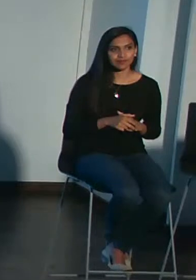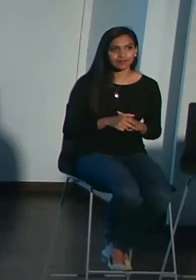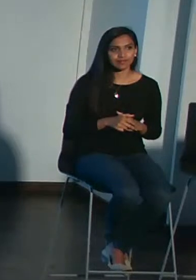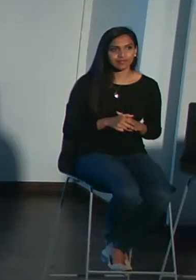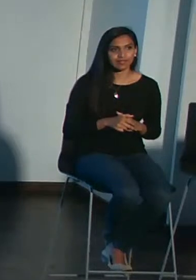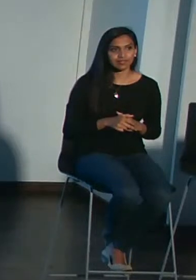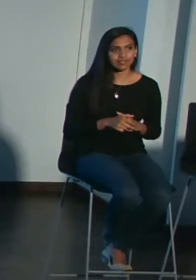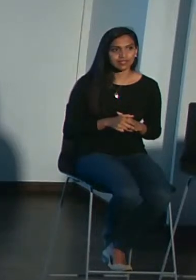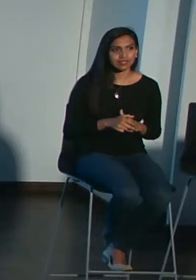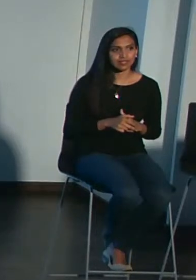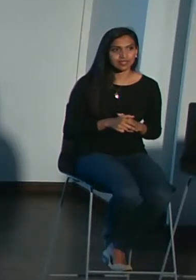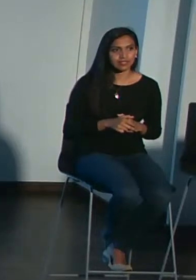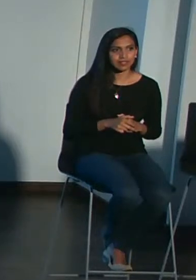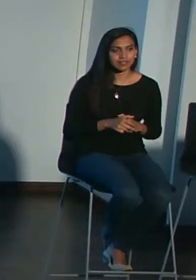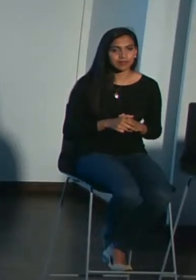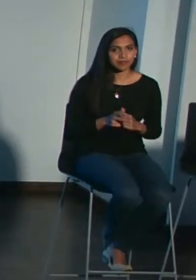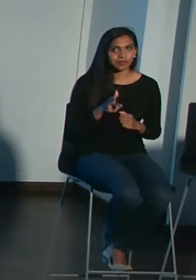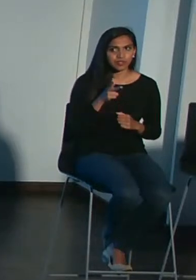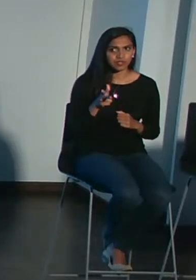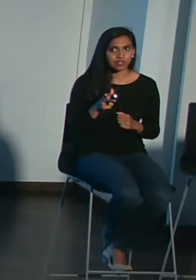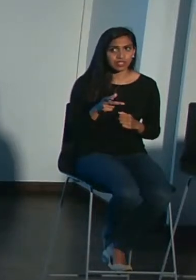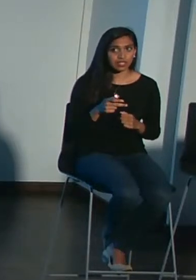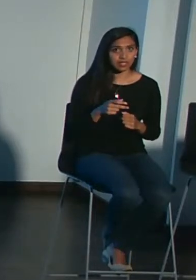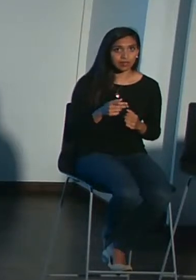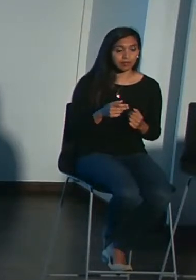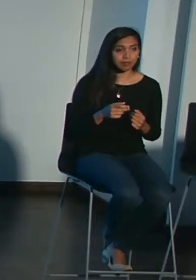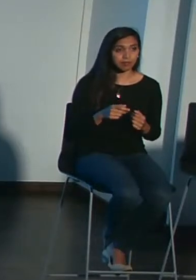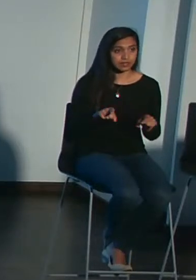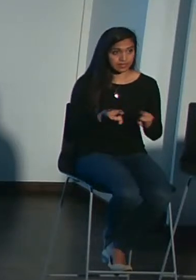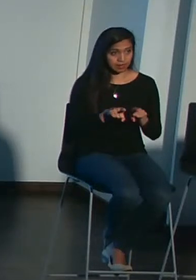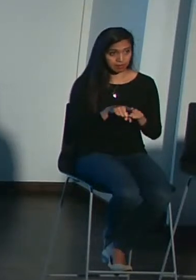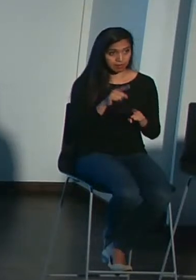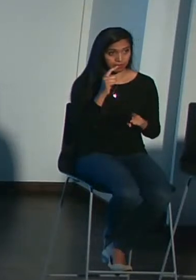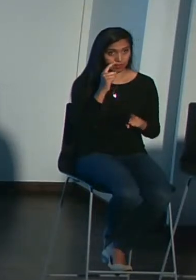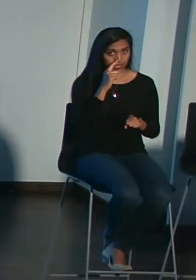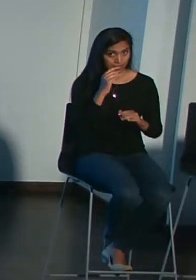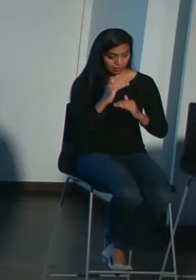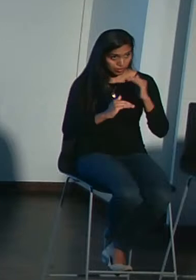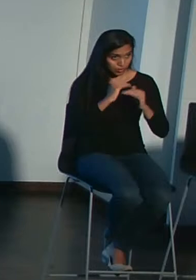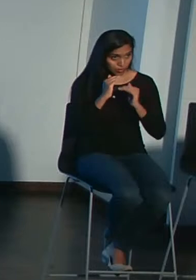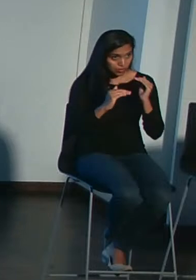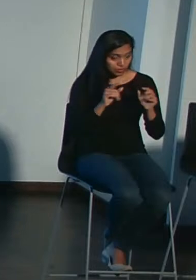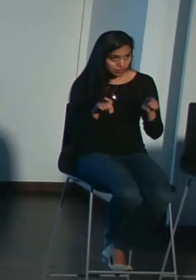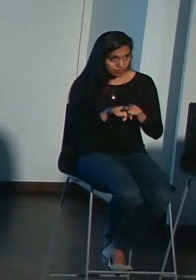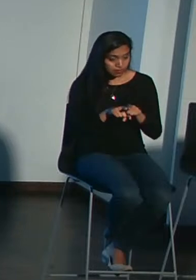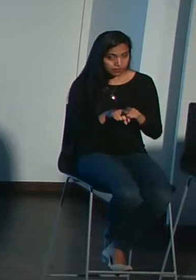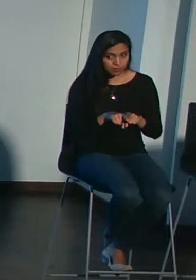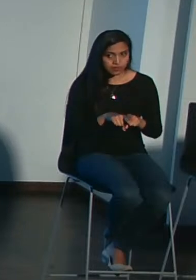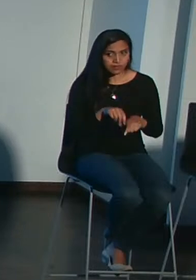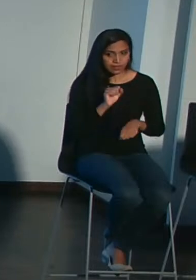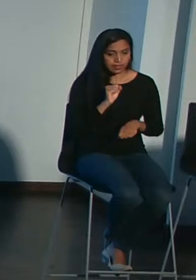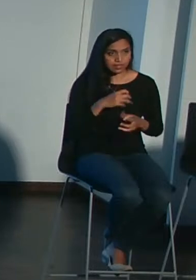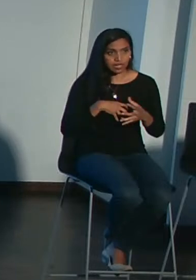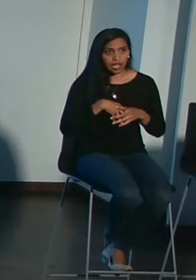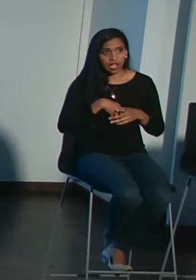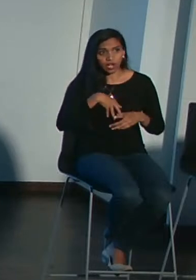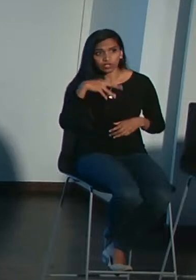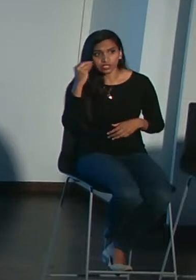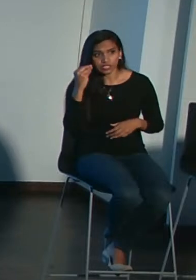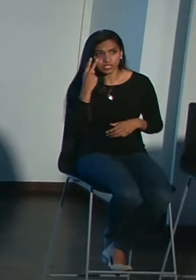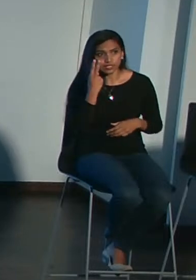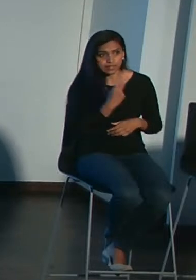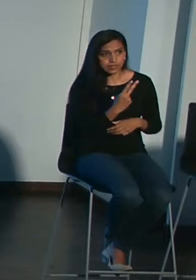an institution like that. Yeah, I think that's how I used to look at the institution when I was outside, that I would